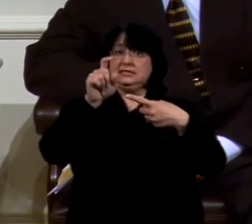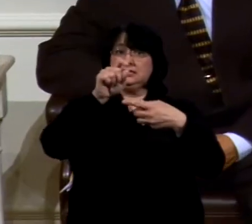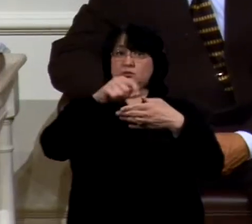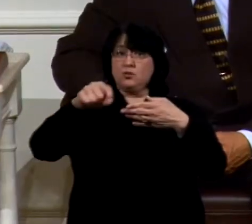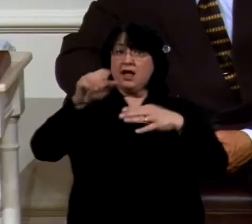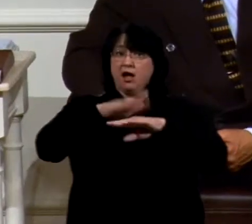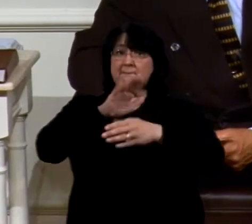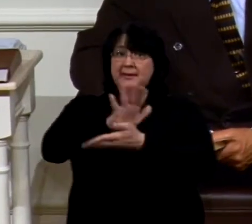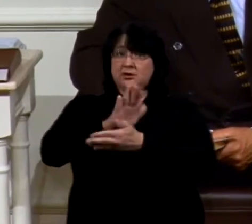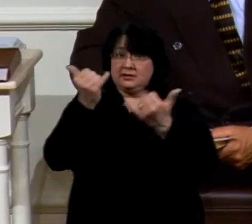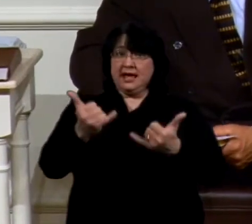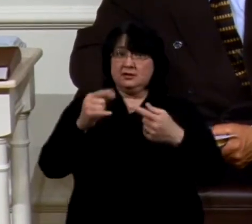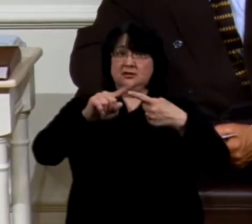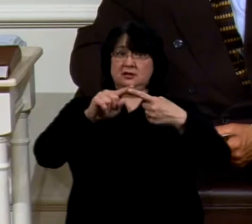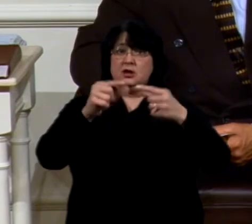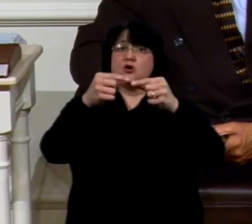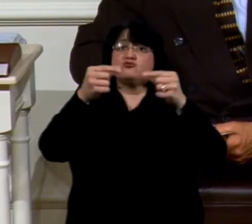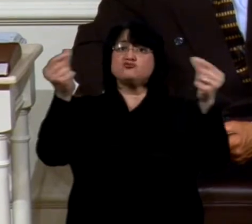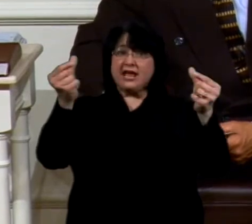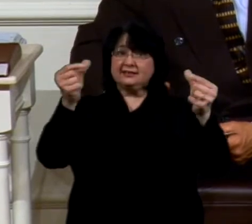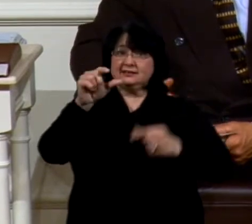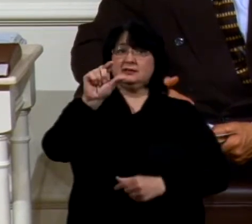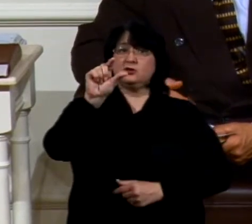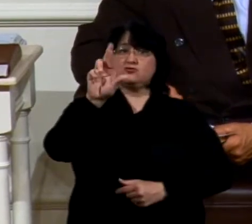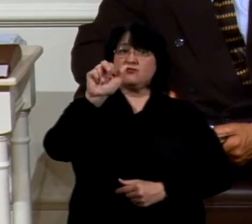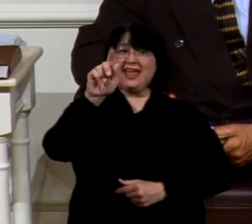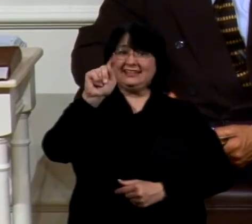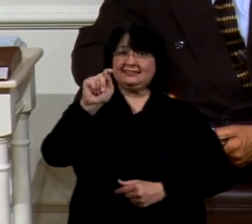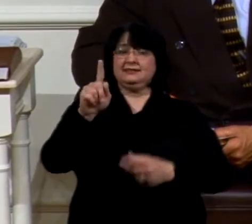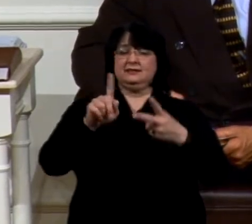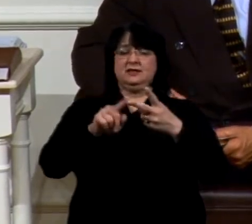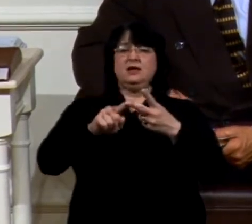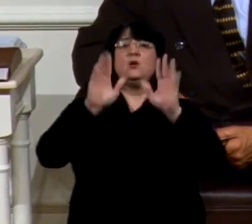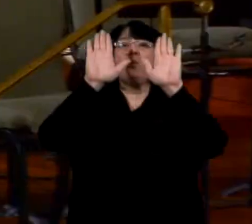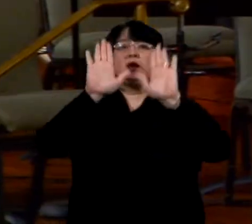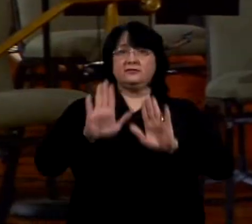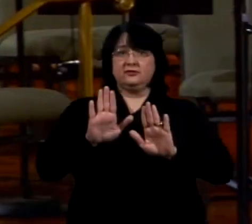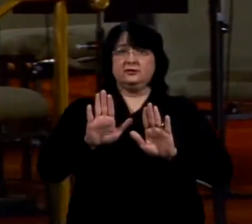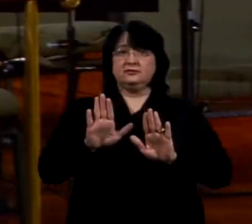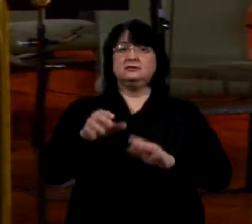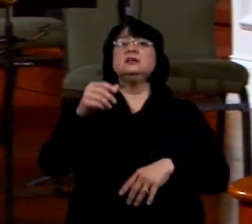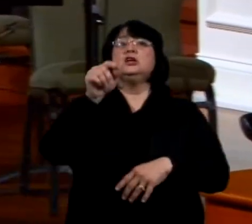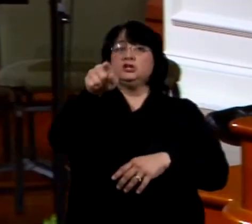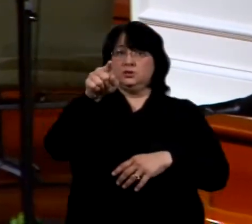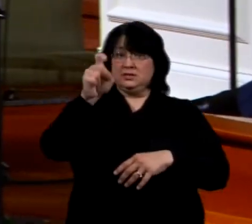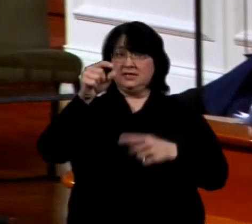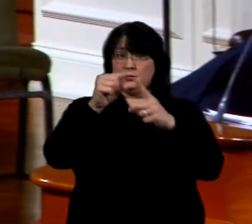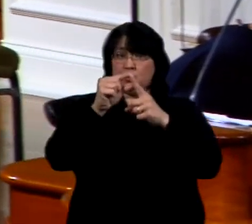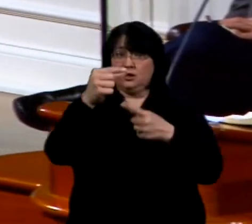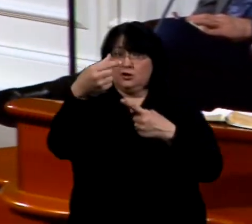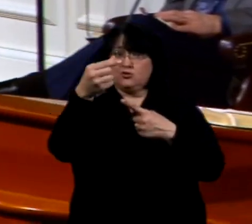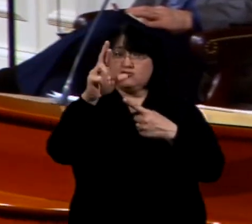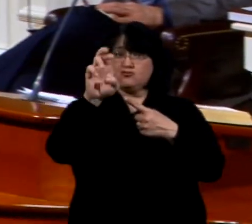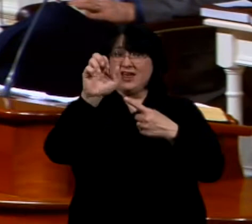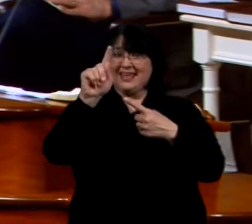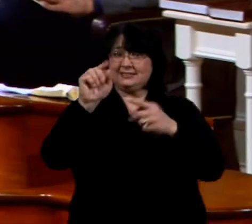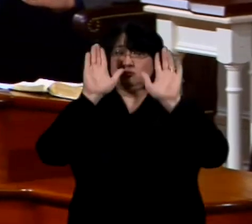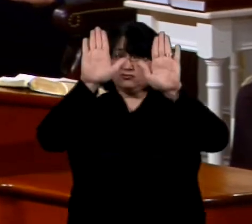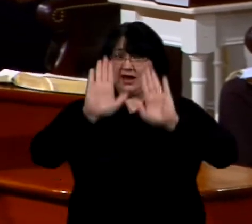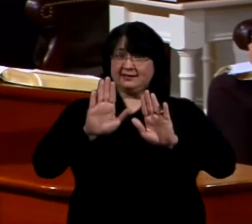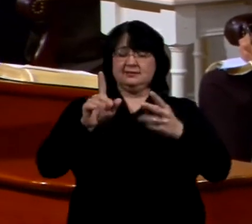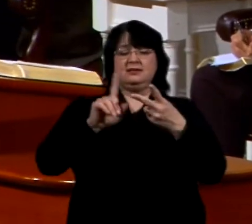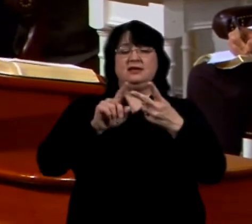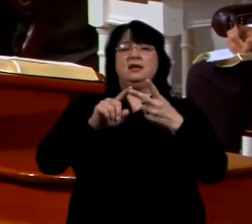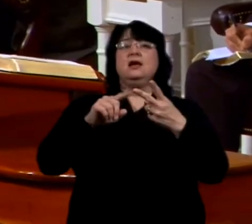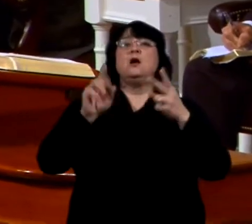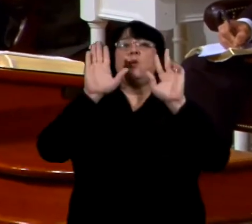on your paper. Great. Wonderful. Can y'all say them with me? Great. Wonderful.